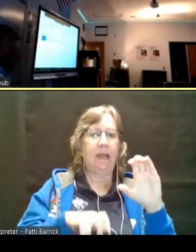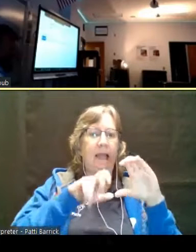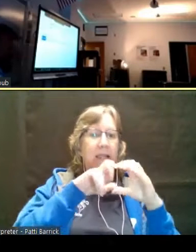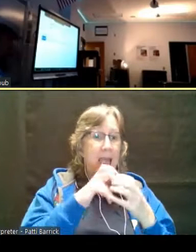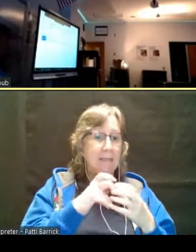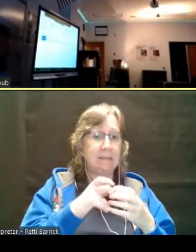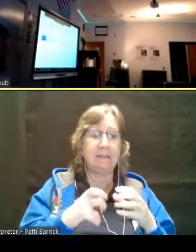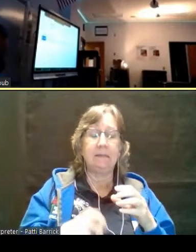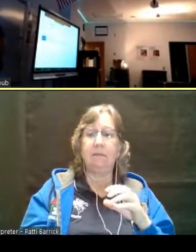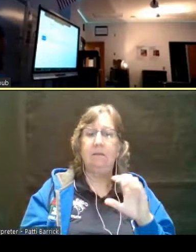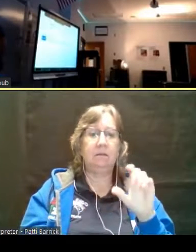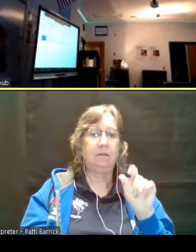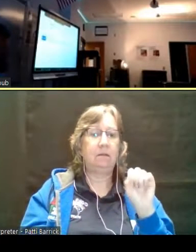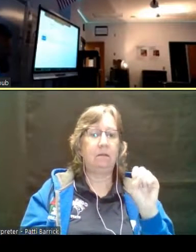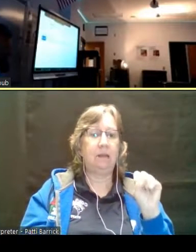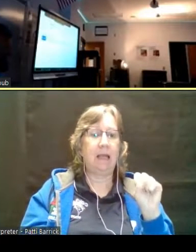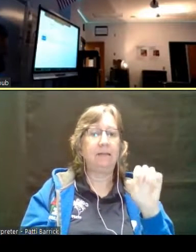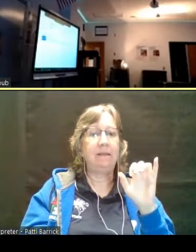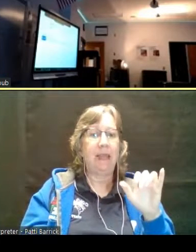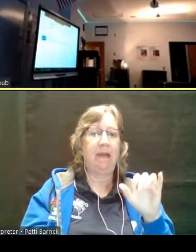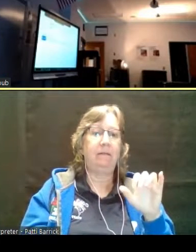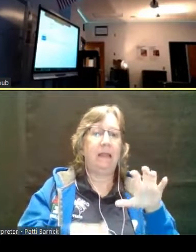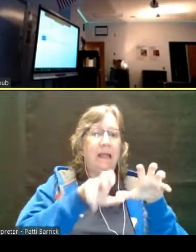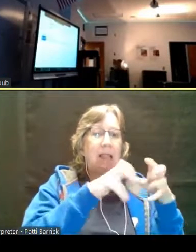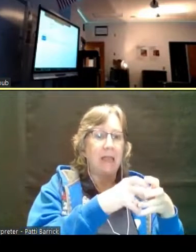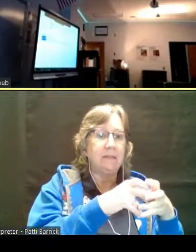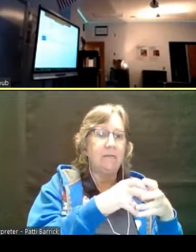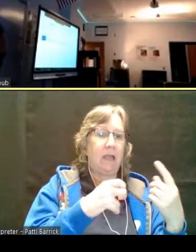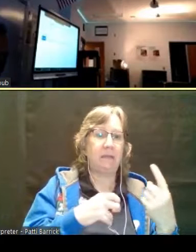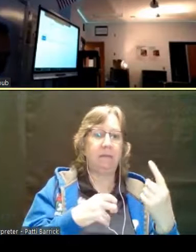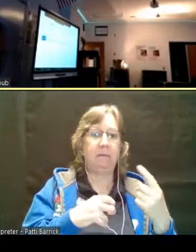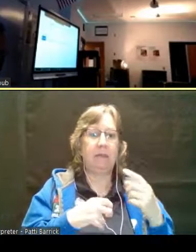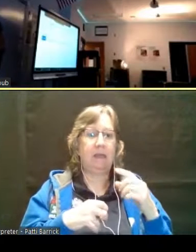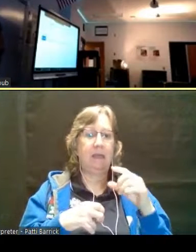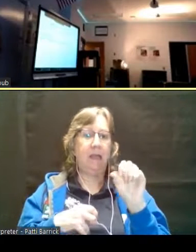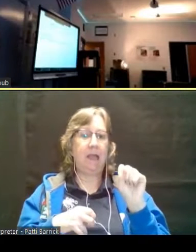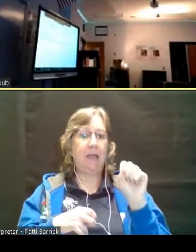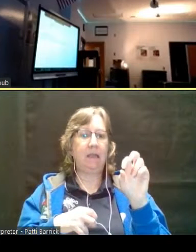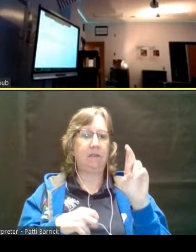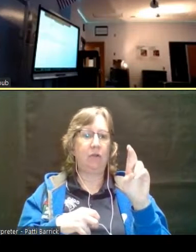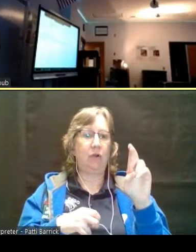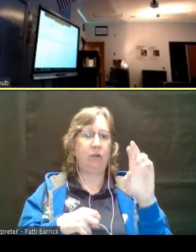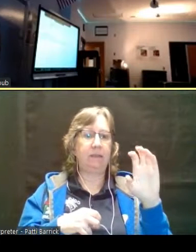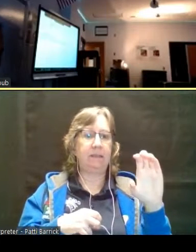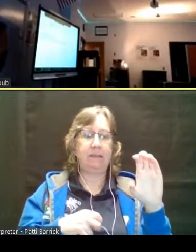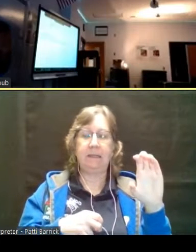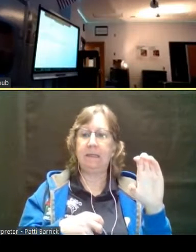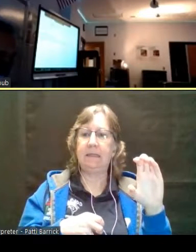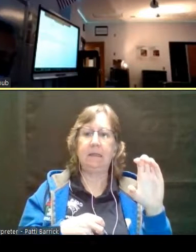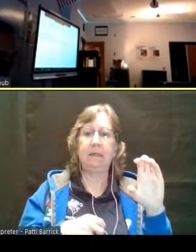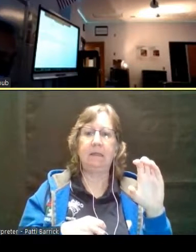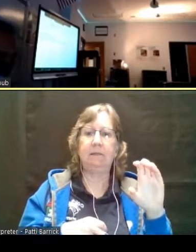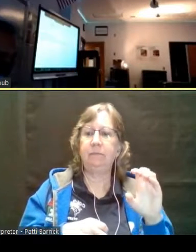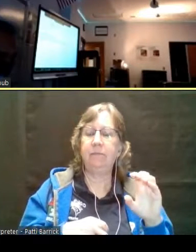class, that classifies an element, src. Here's an example of another one. So